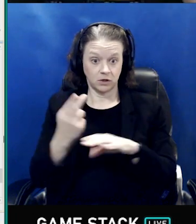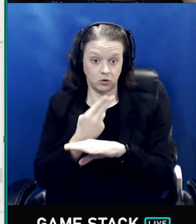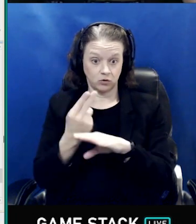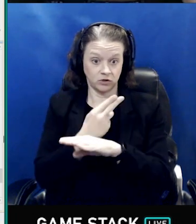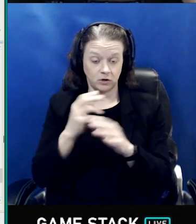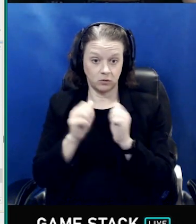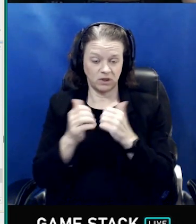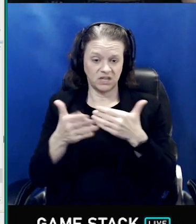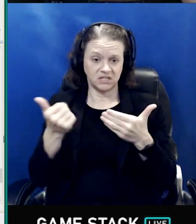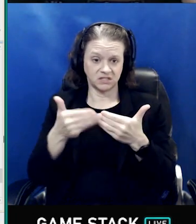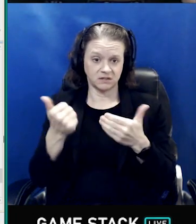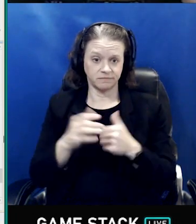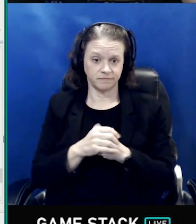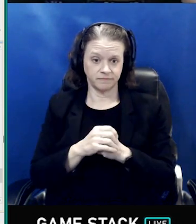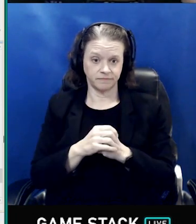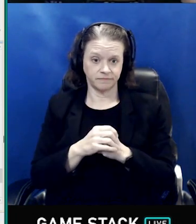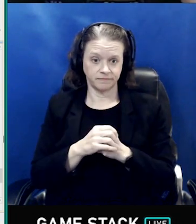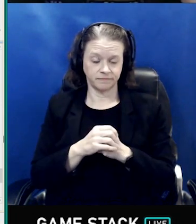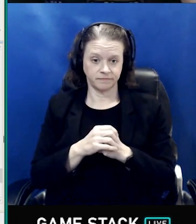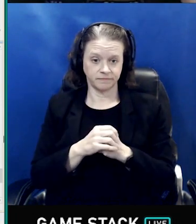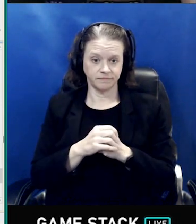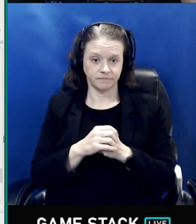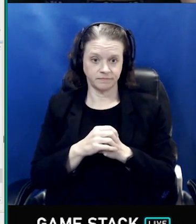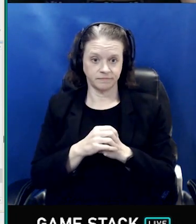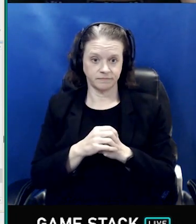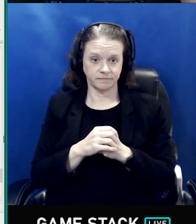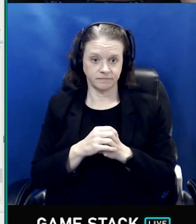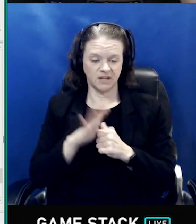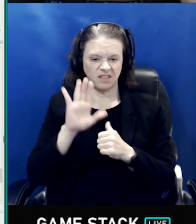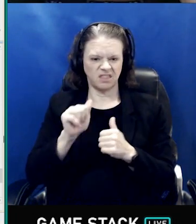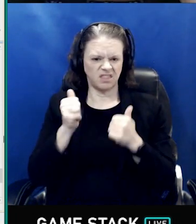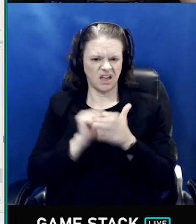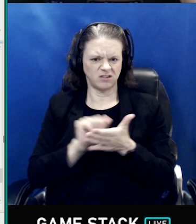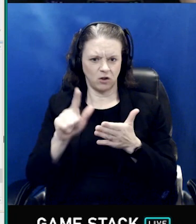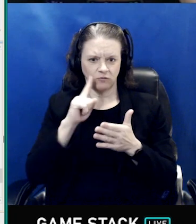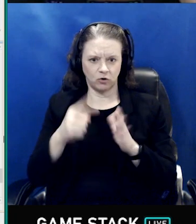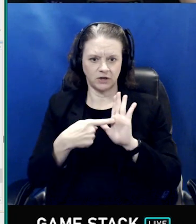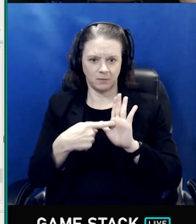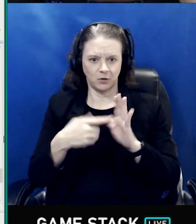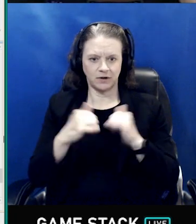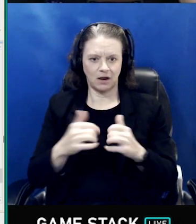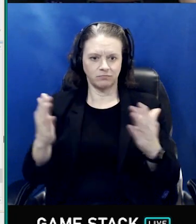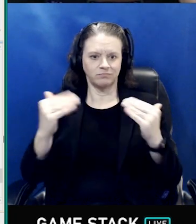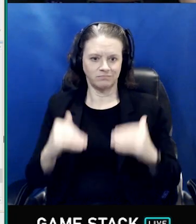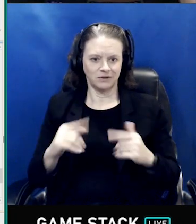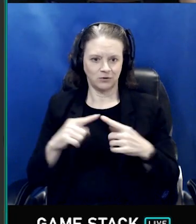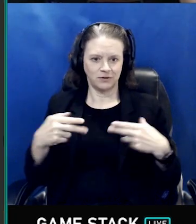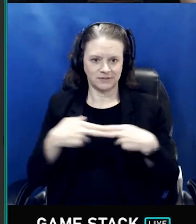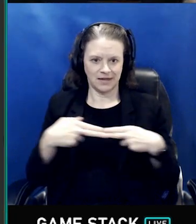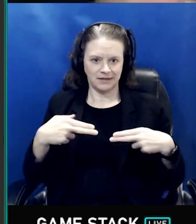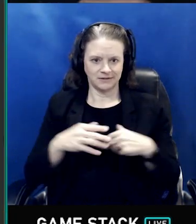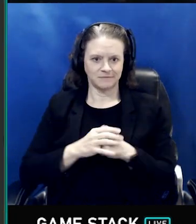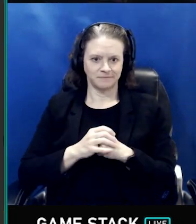ease. This is all for demo. Let's get back to this slide.